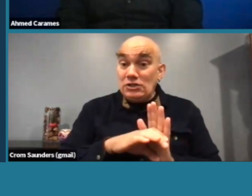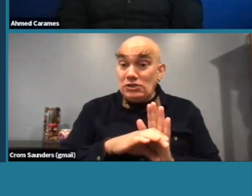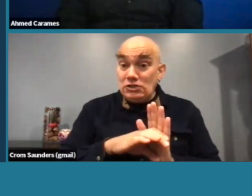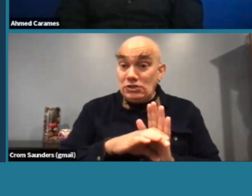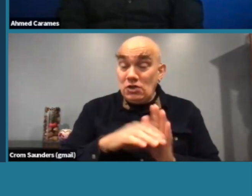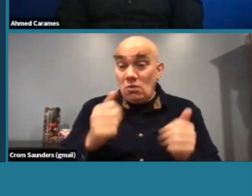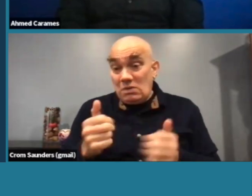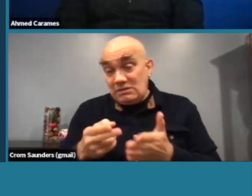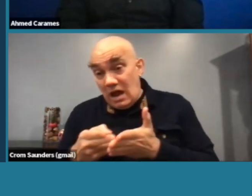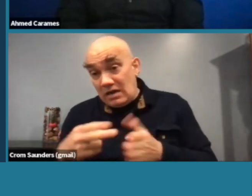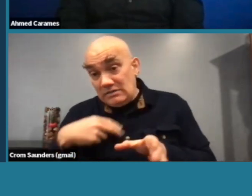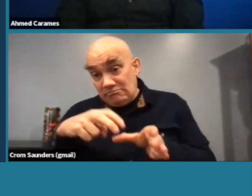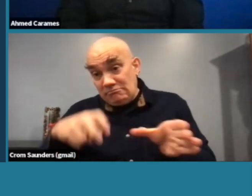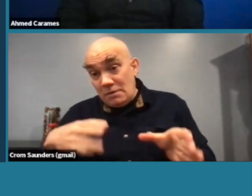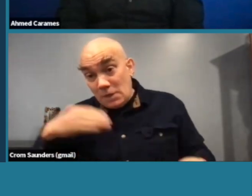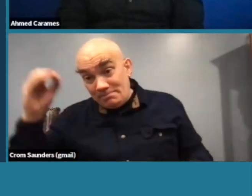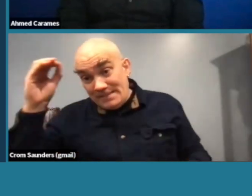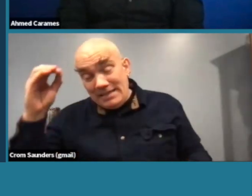happening.